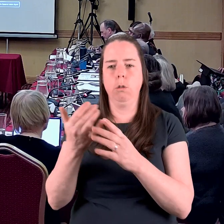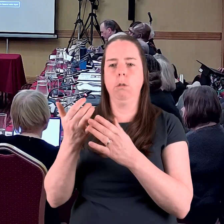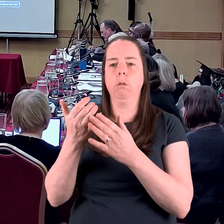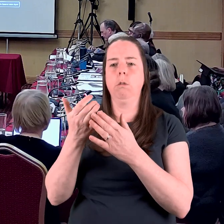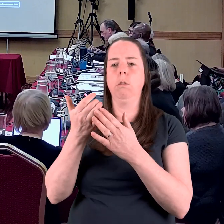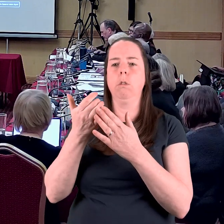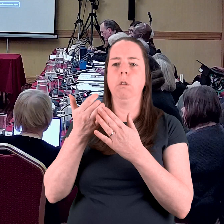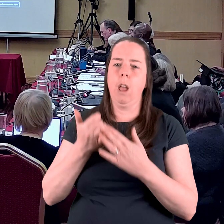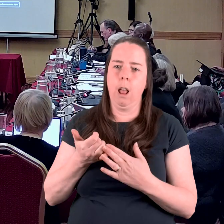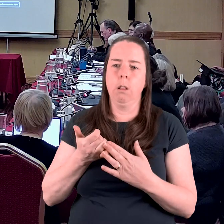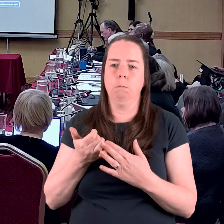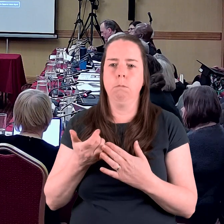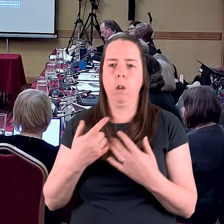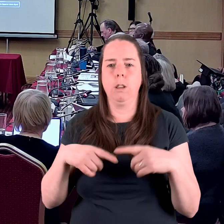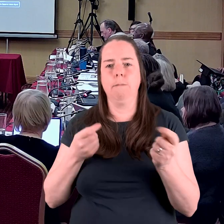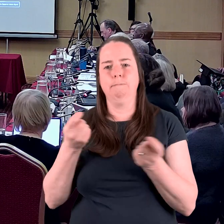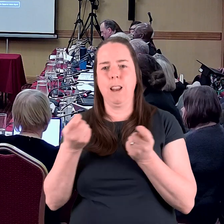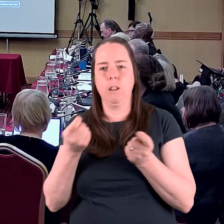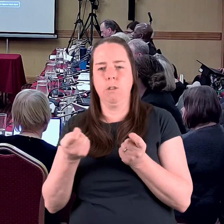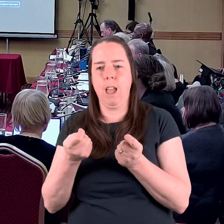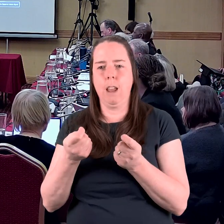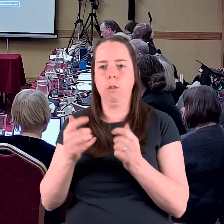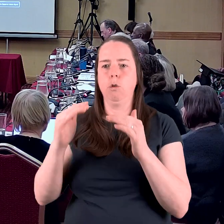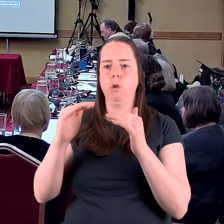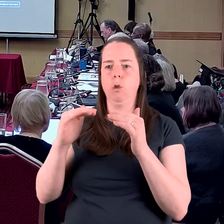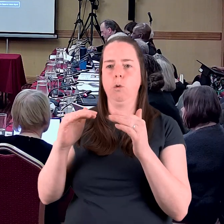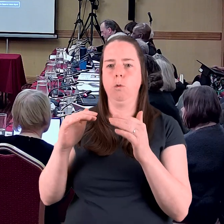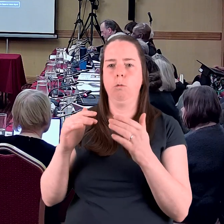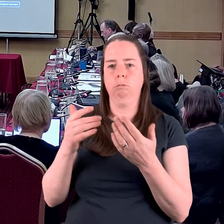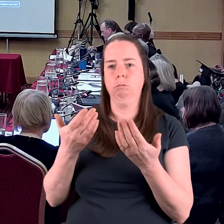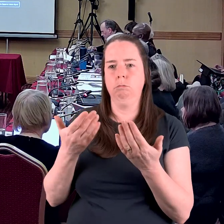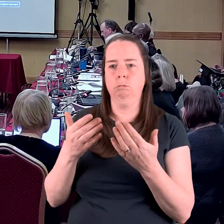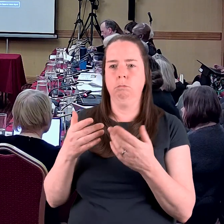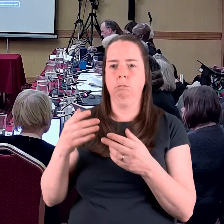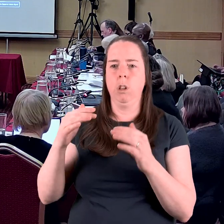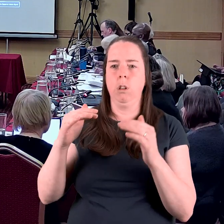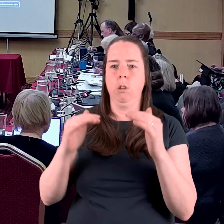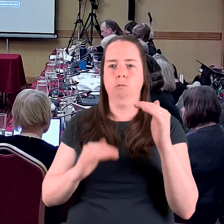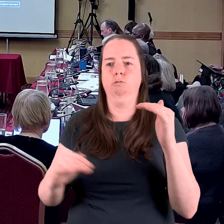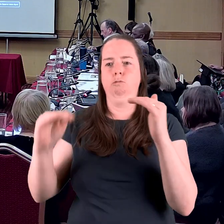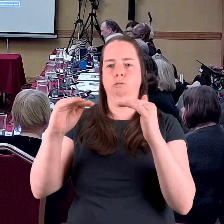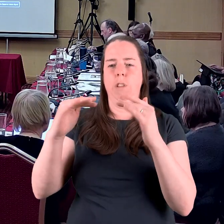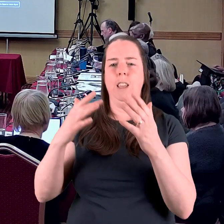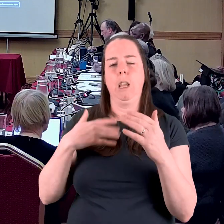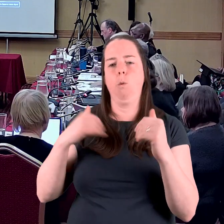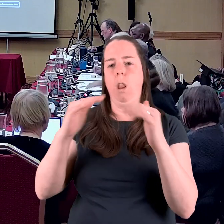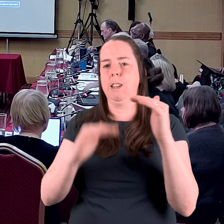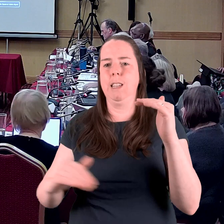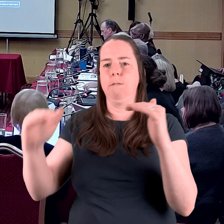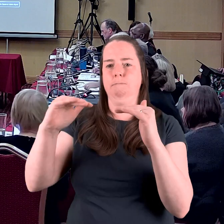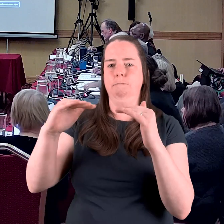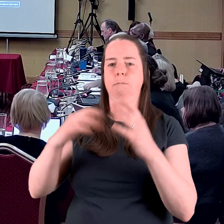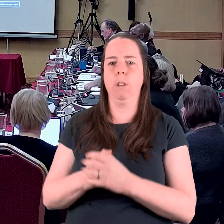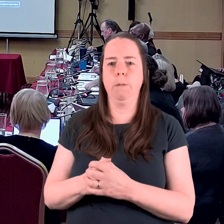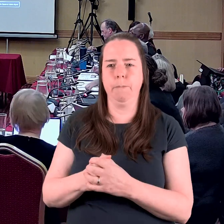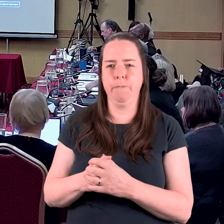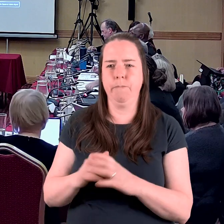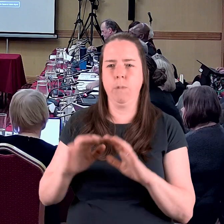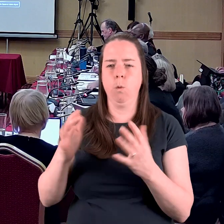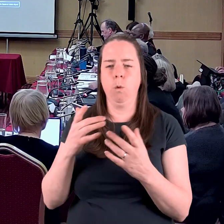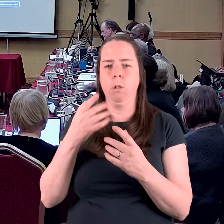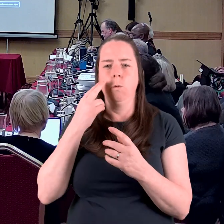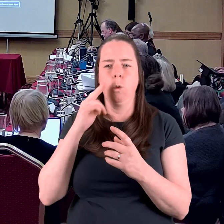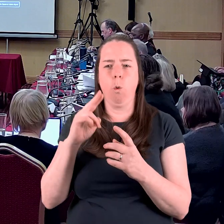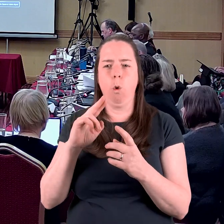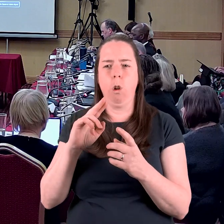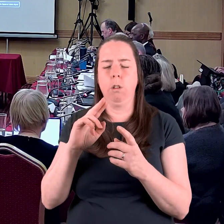or a model to help us deal with that, itself actually reducing our inequalities of funding. So we decided to use